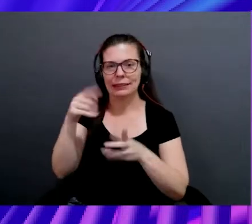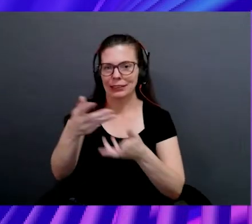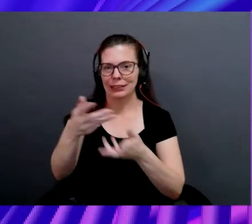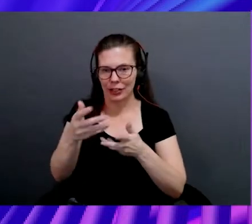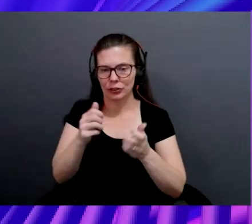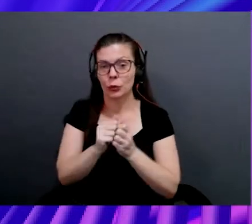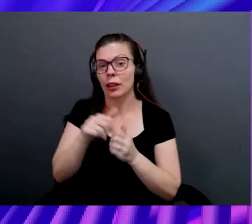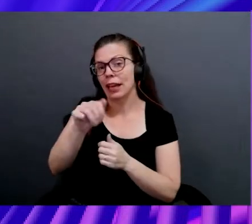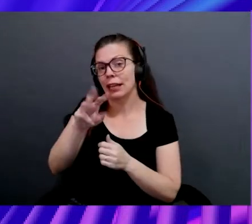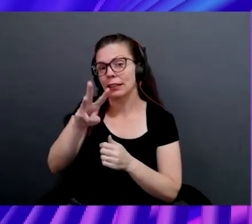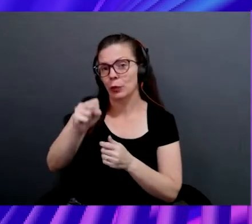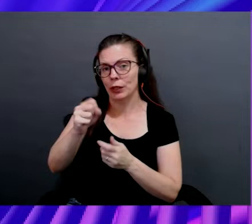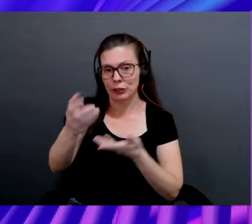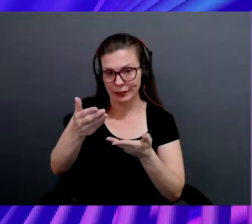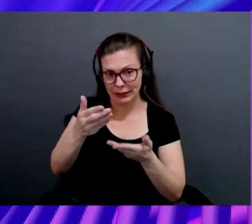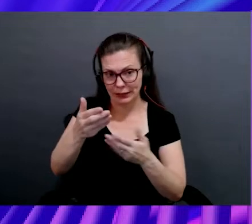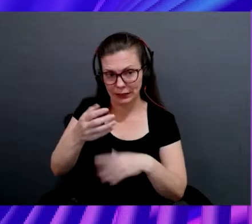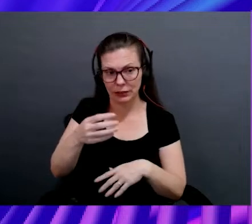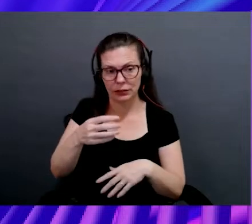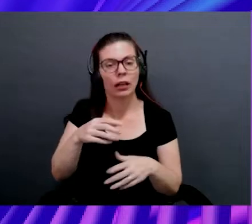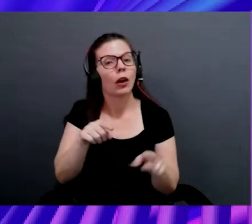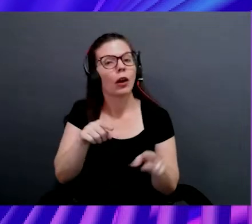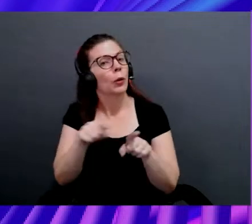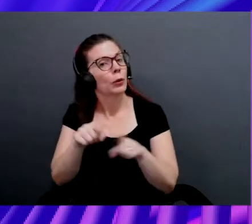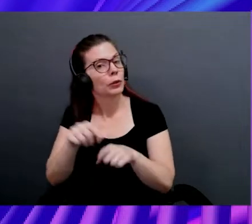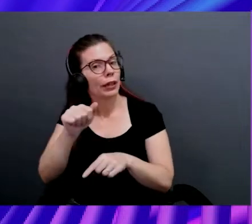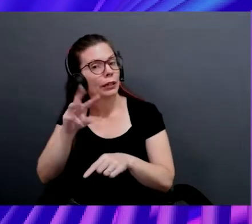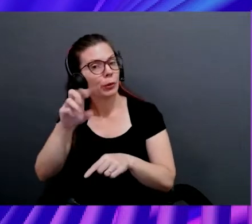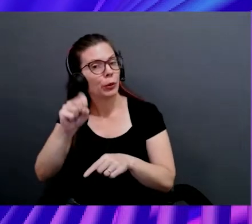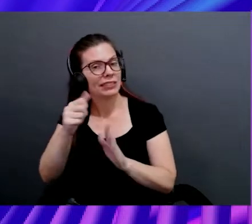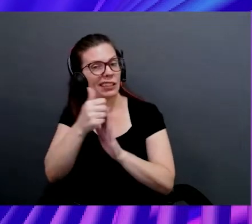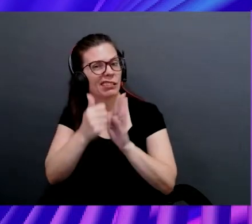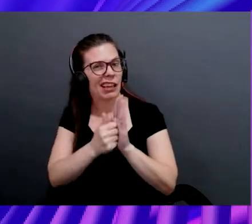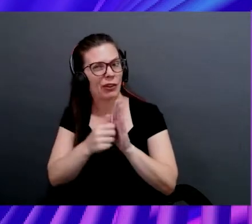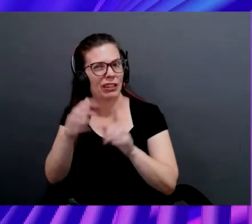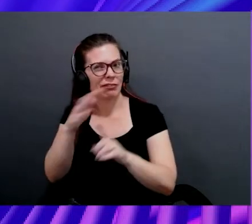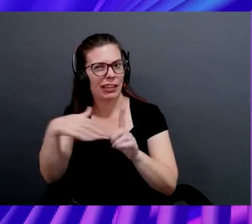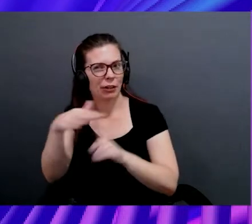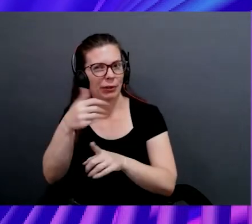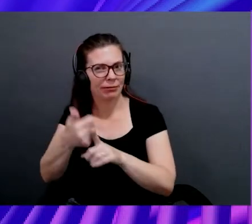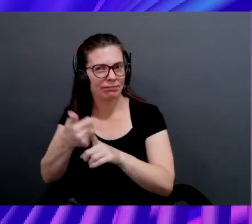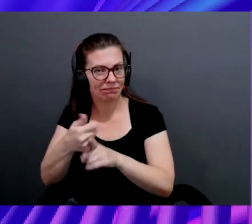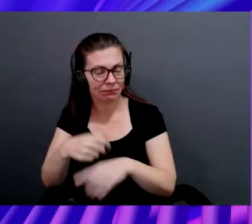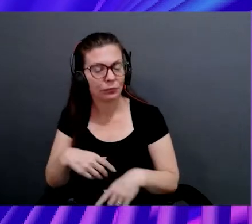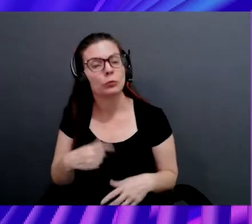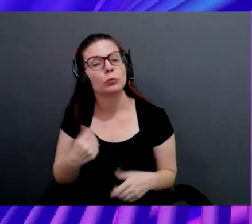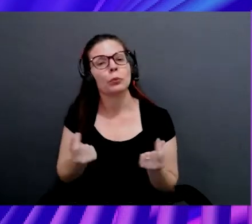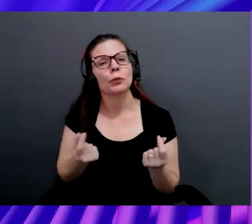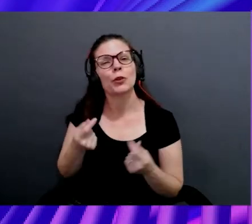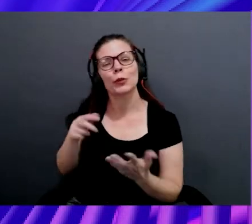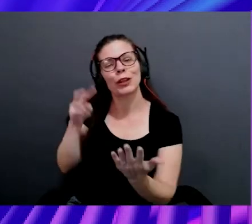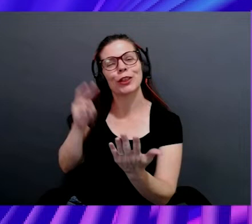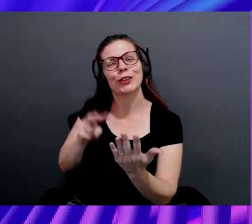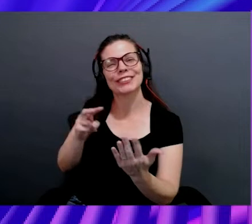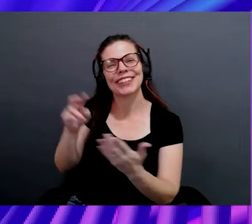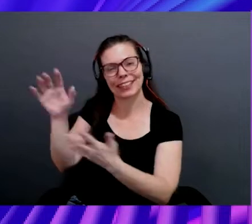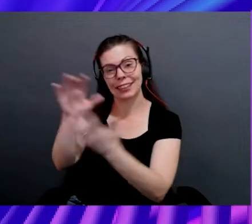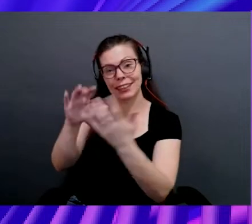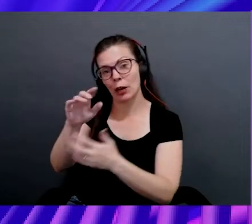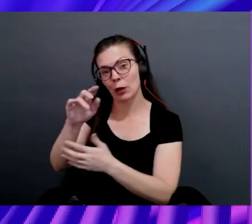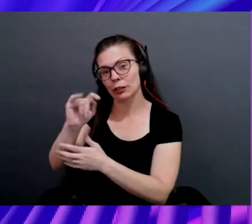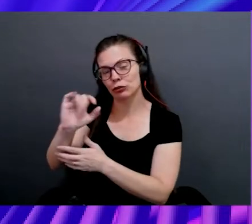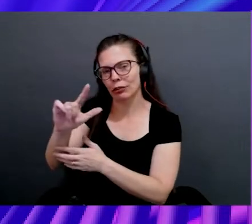AWS services and your AWS account and environment itself. So what we're going to do is just look at CloudTrail real quick and see. Super